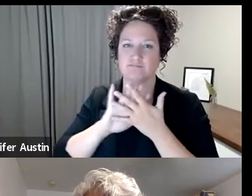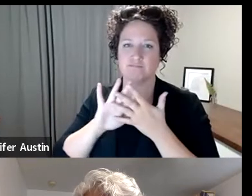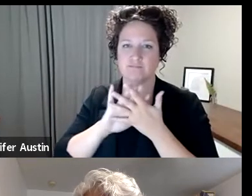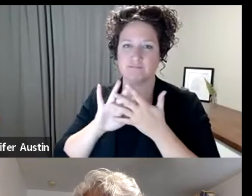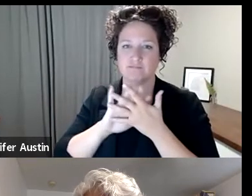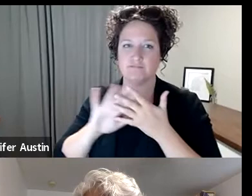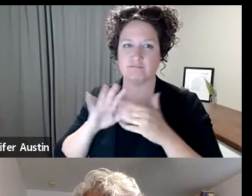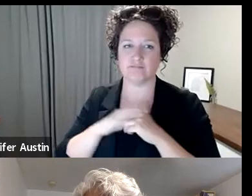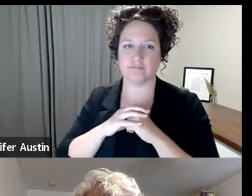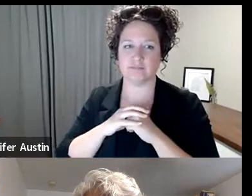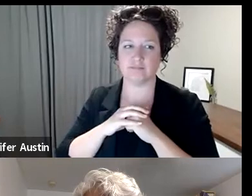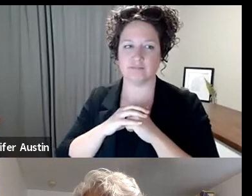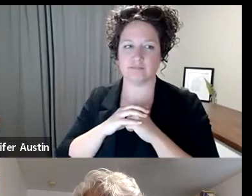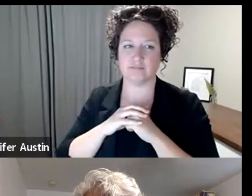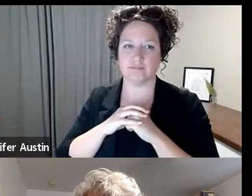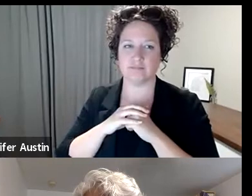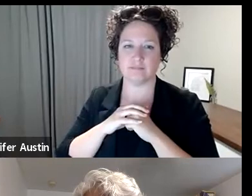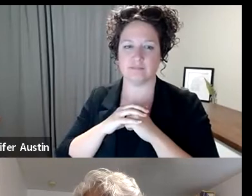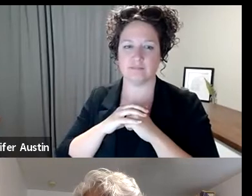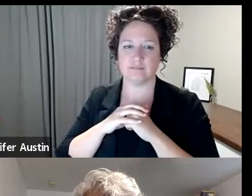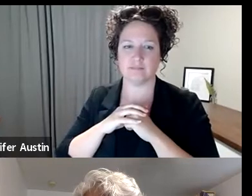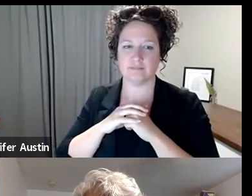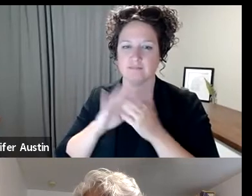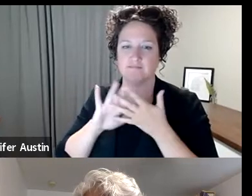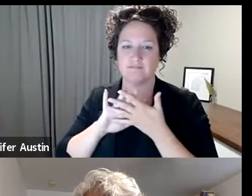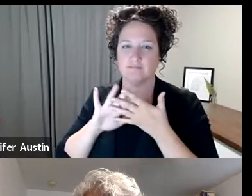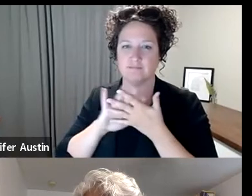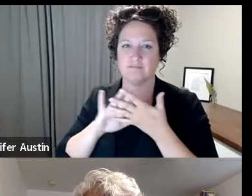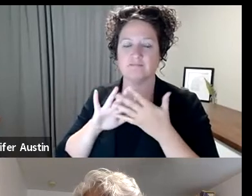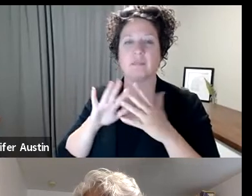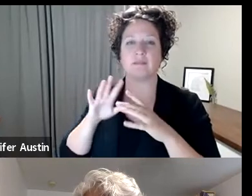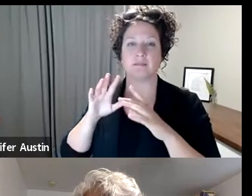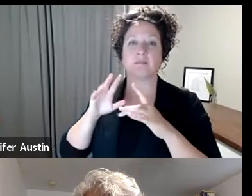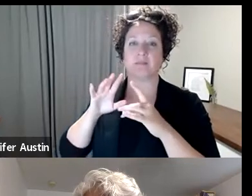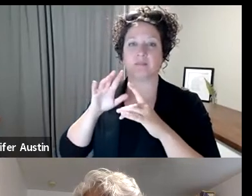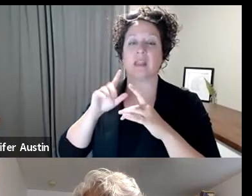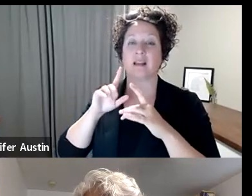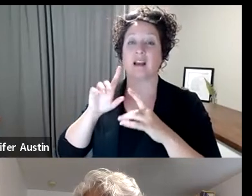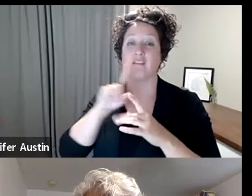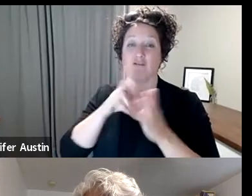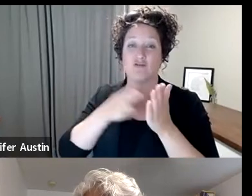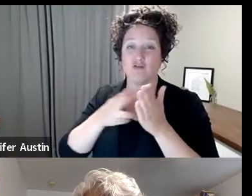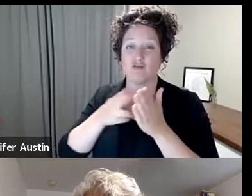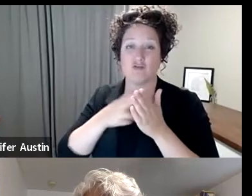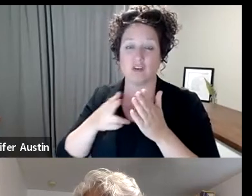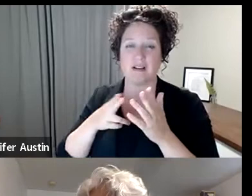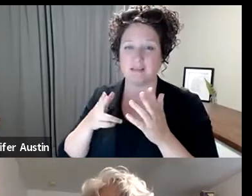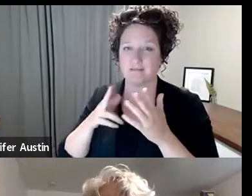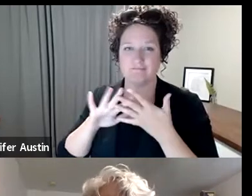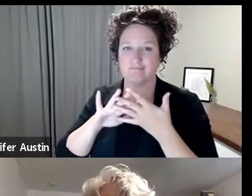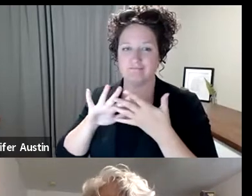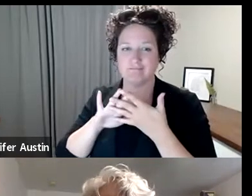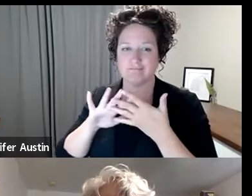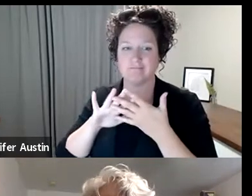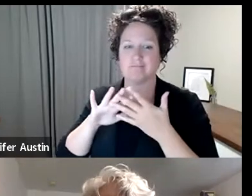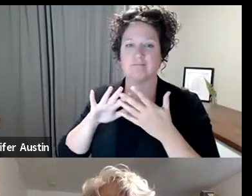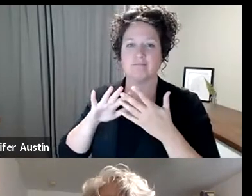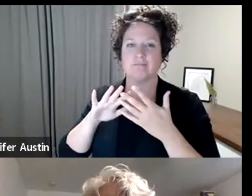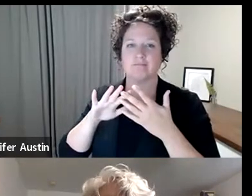Structures that actually reach them. And frankly, I say this with all humility as a maker